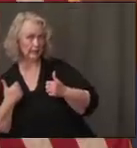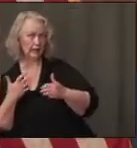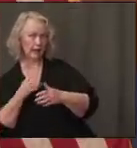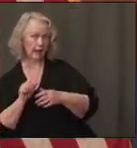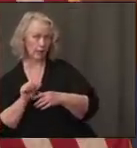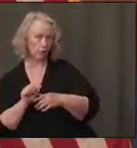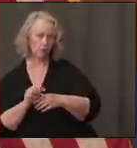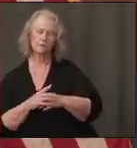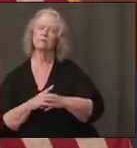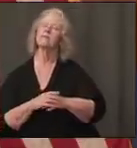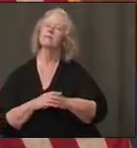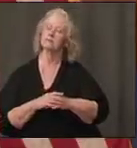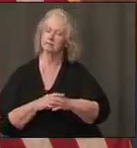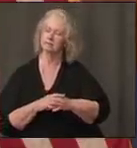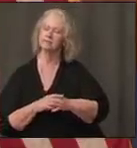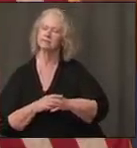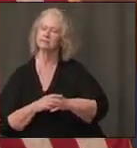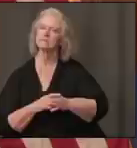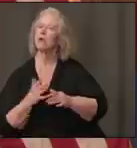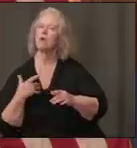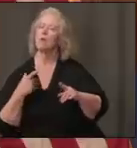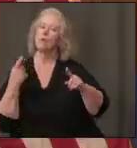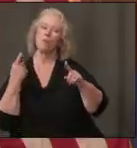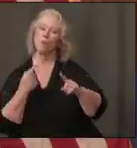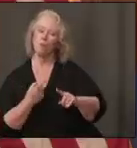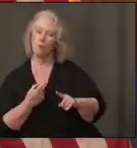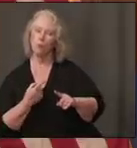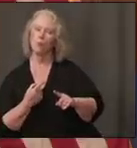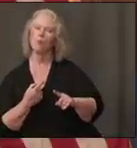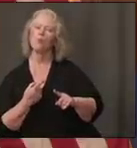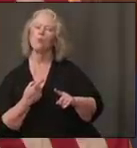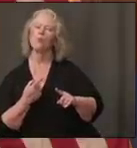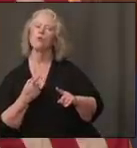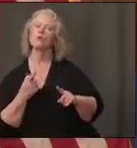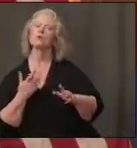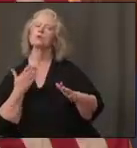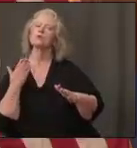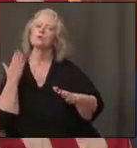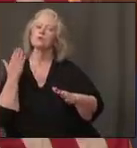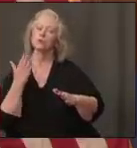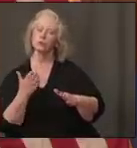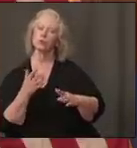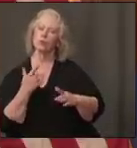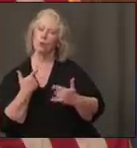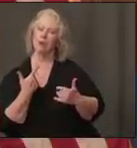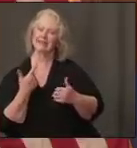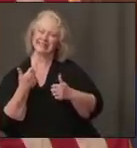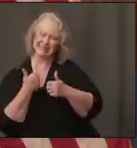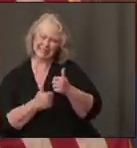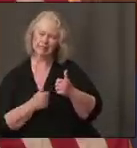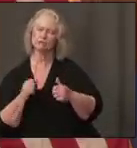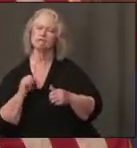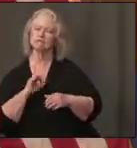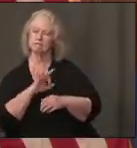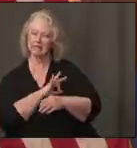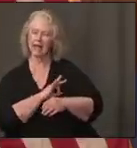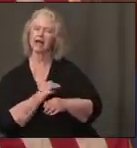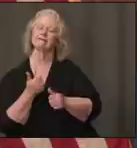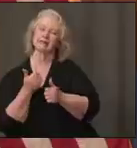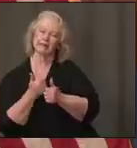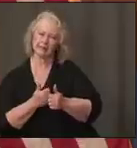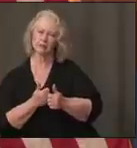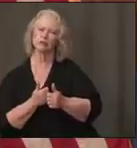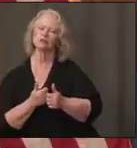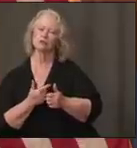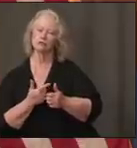interrupt. No problem. Yeah, our goal in our testing strategy is to ultimately scale up to test every worker every week. Some